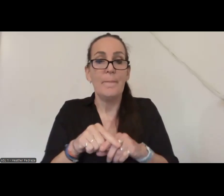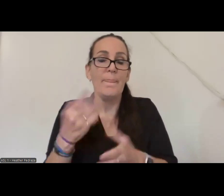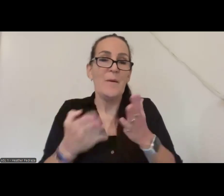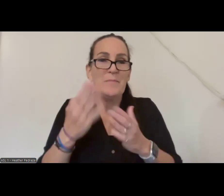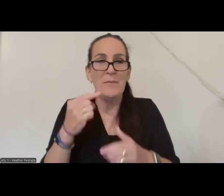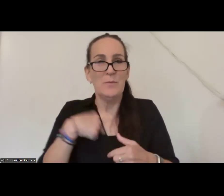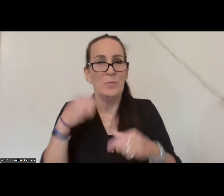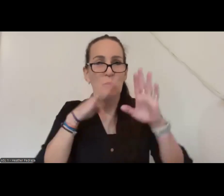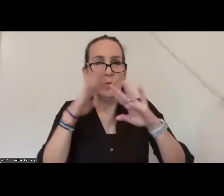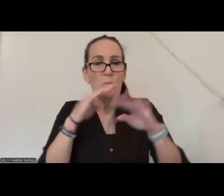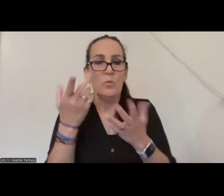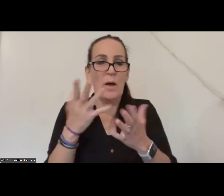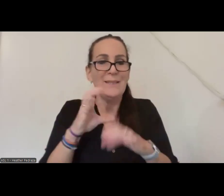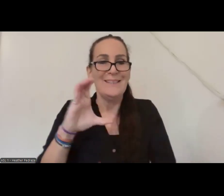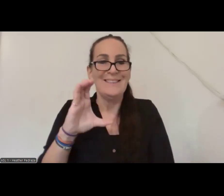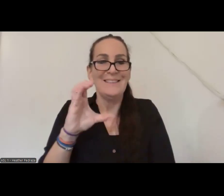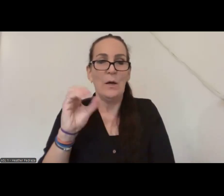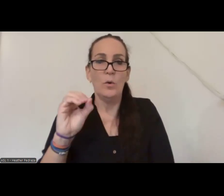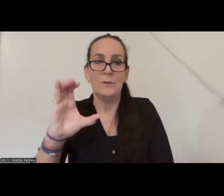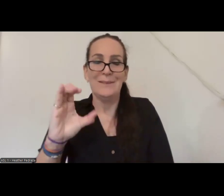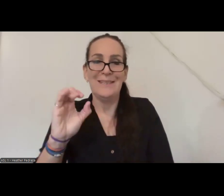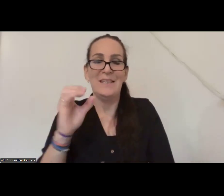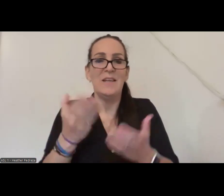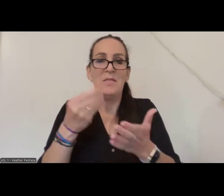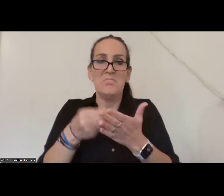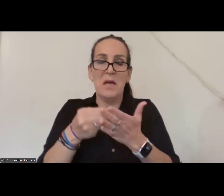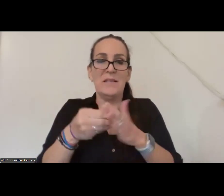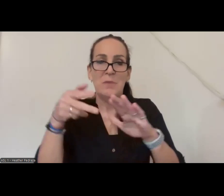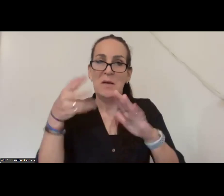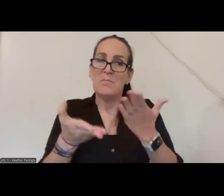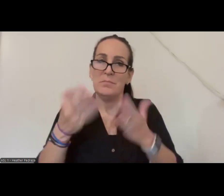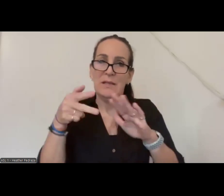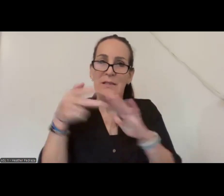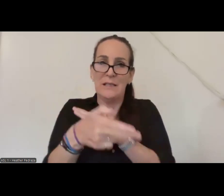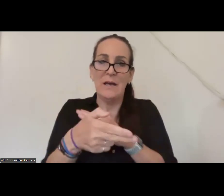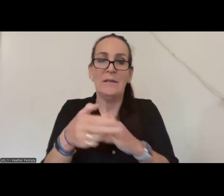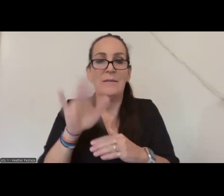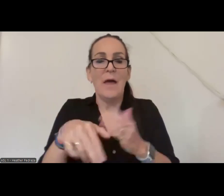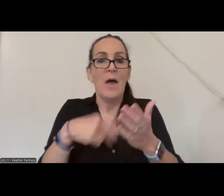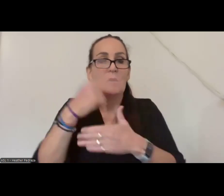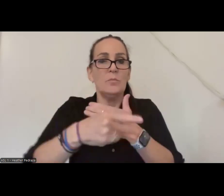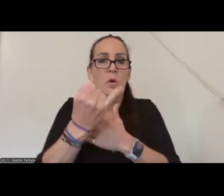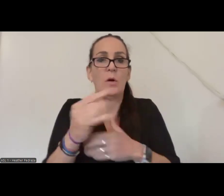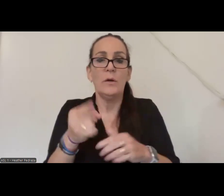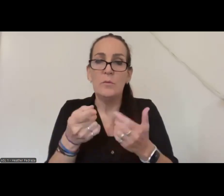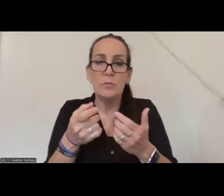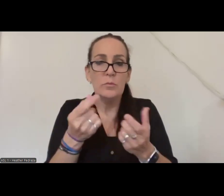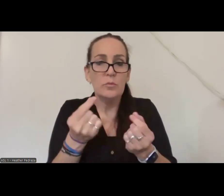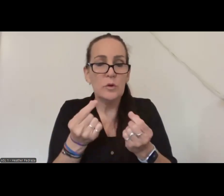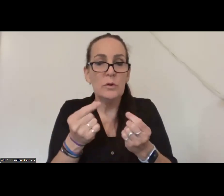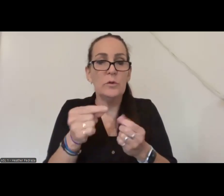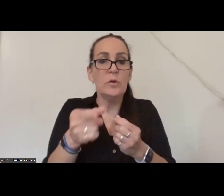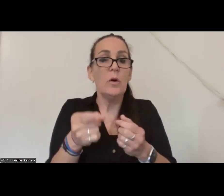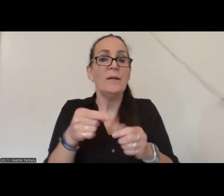funding. Those are the continuum of care funded programs, so the programs particularly targeted